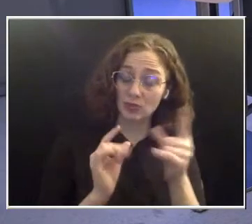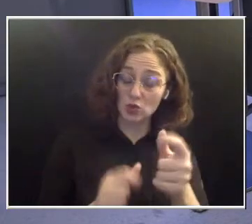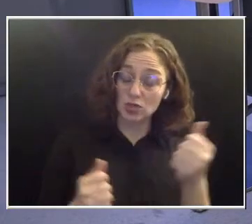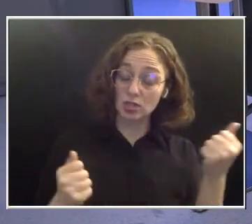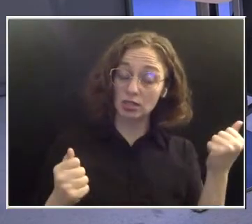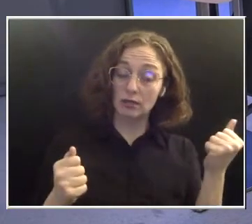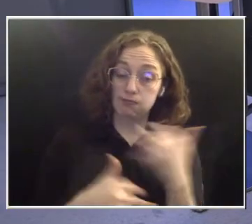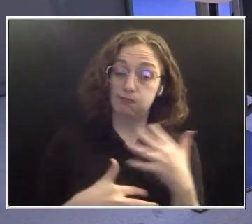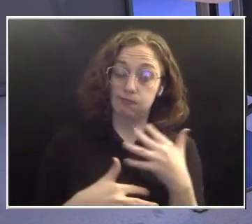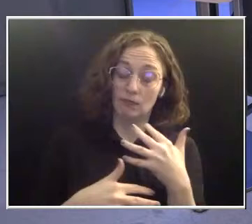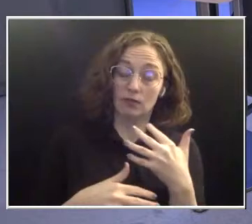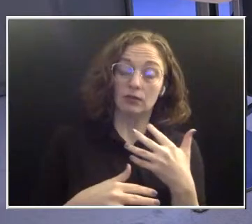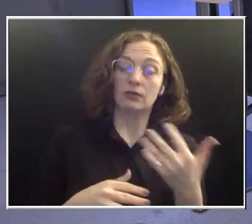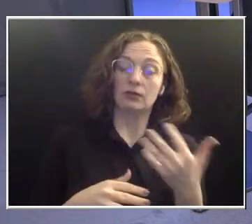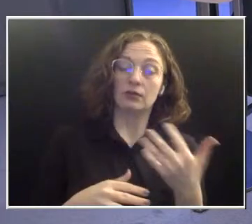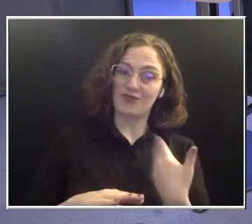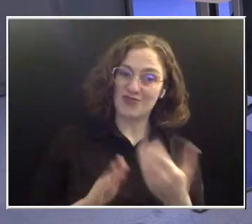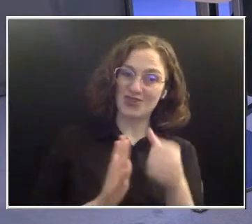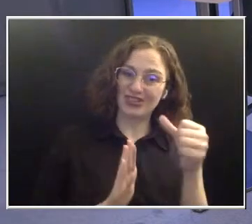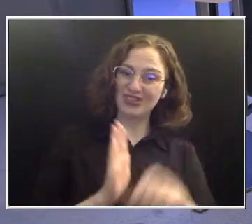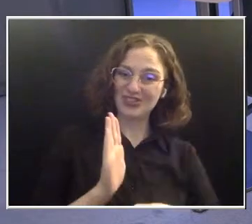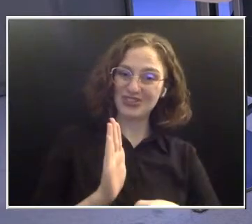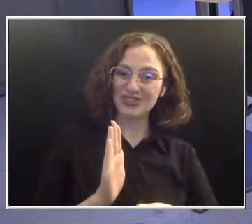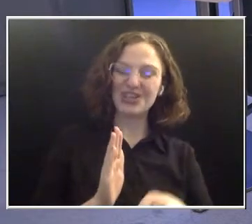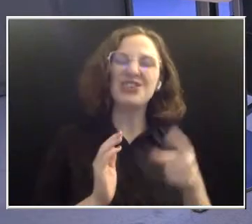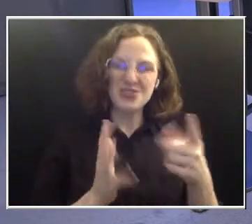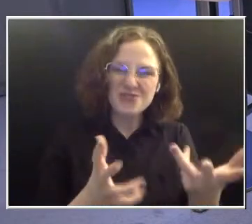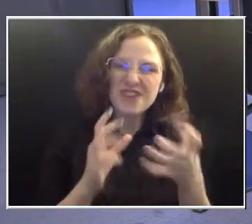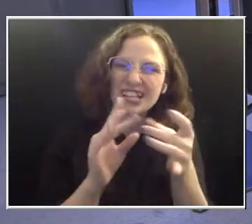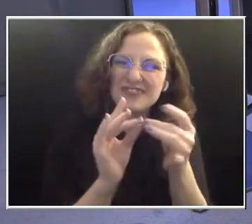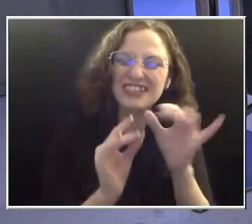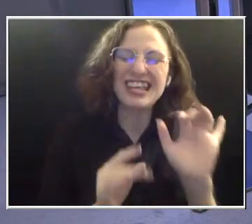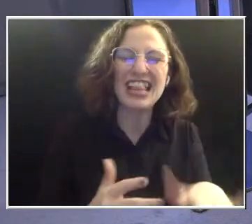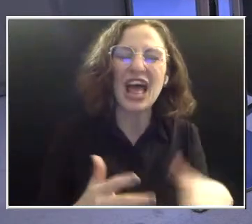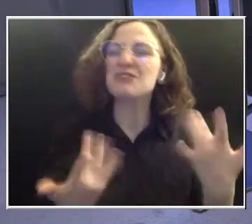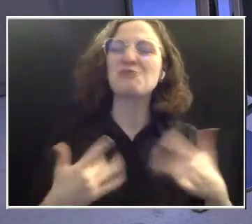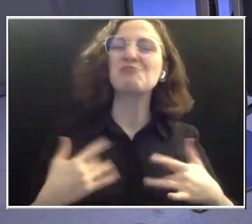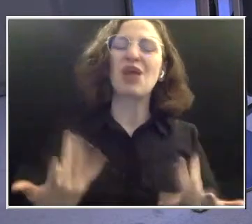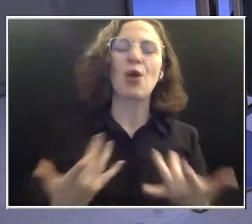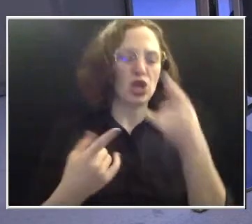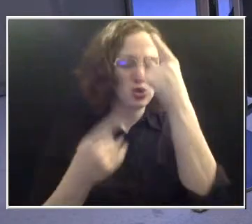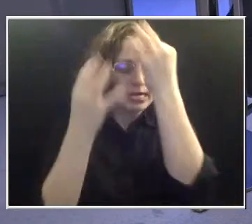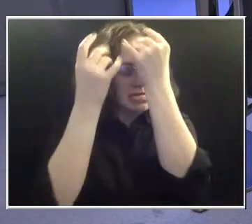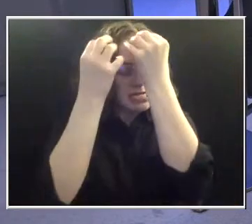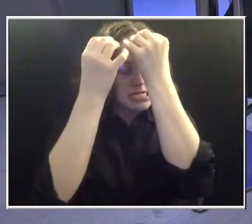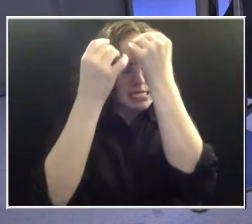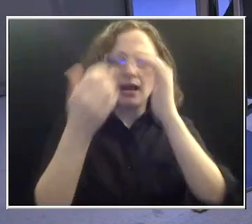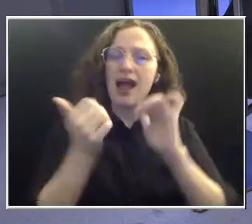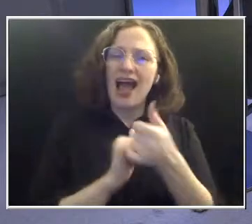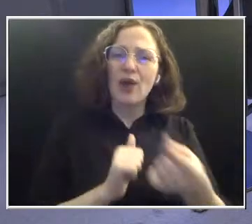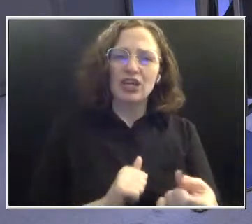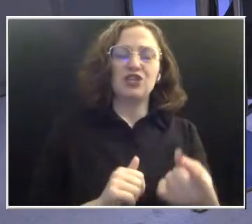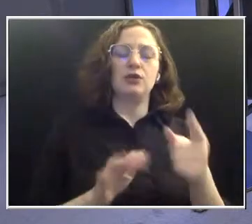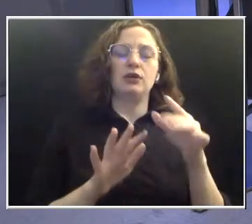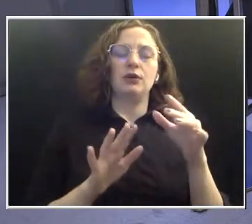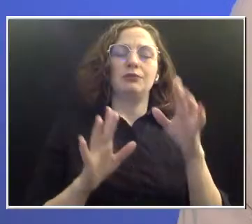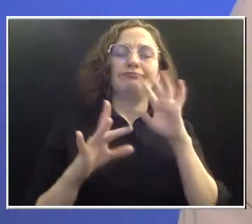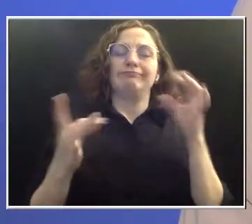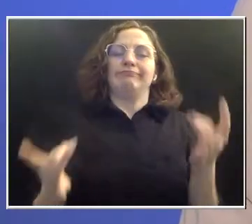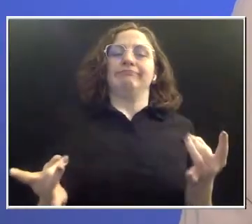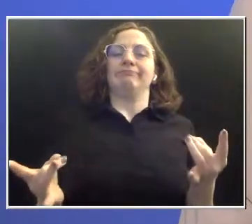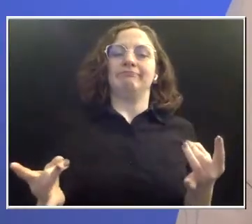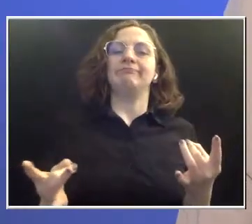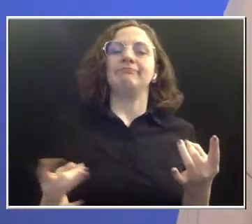Yes. So you specifically wanted to mention that. Tell us what was going on. How did you figure out your way through that? Yeah, so it was just